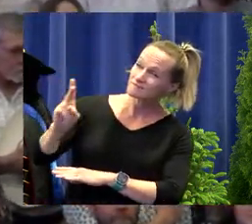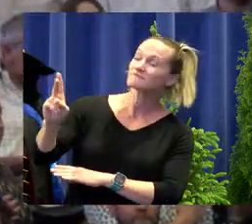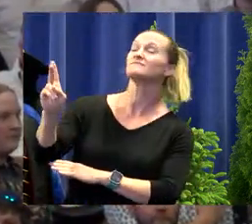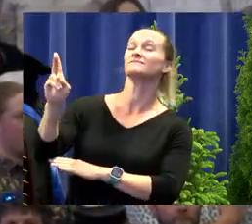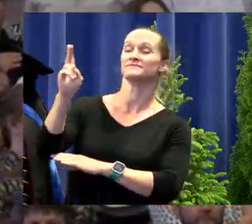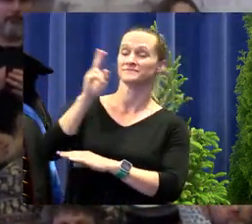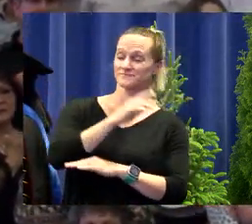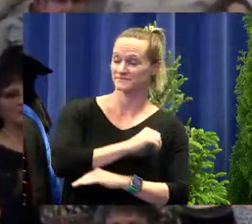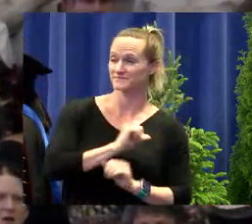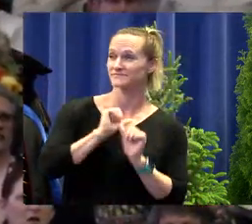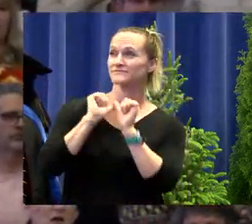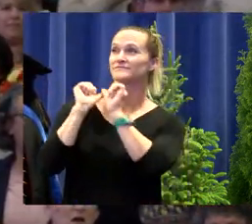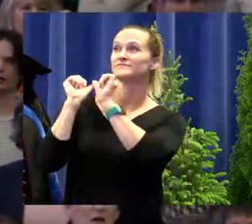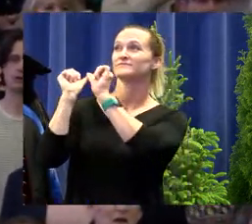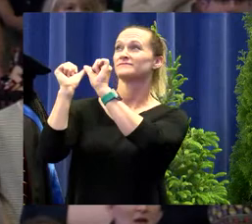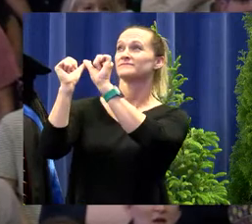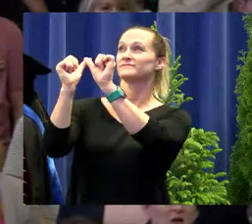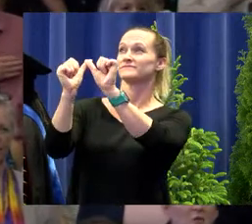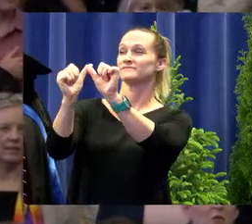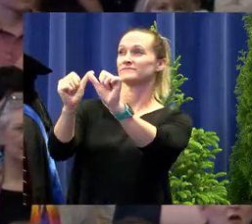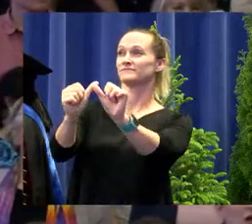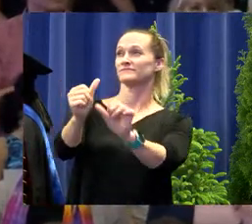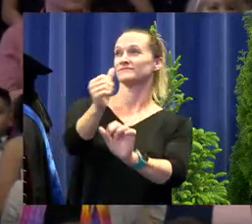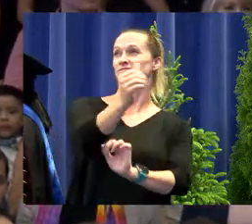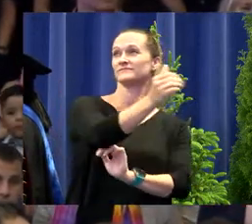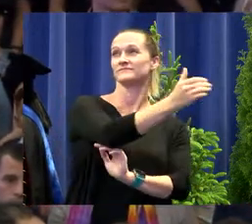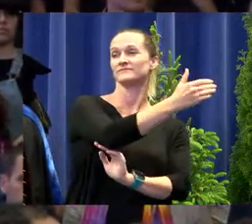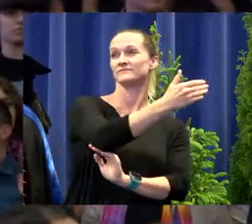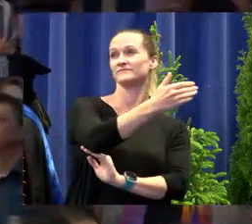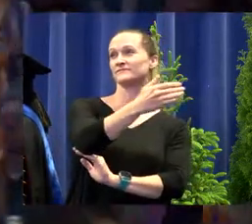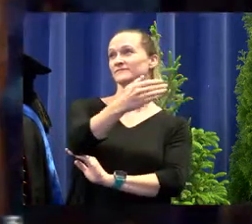star-spangled banner yet